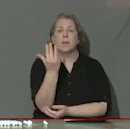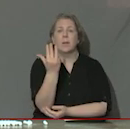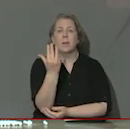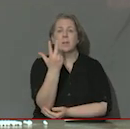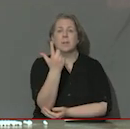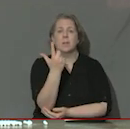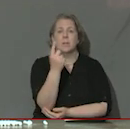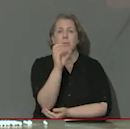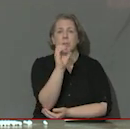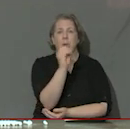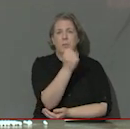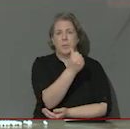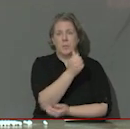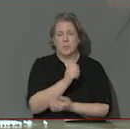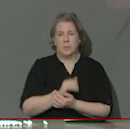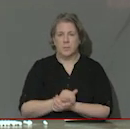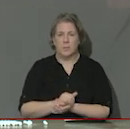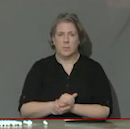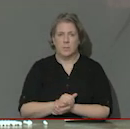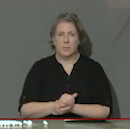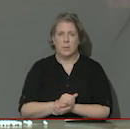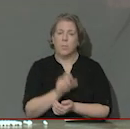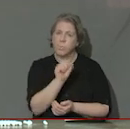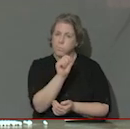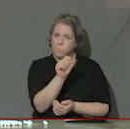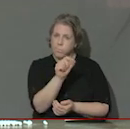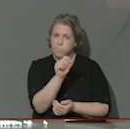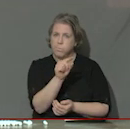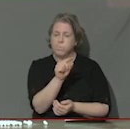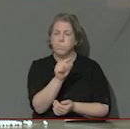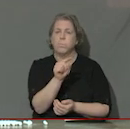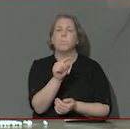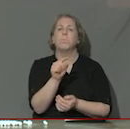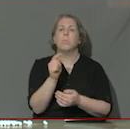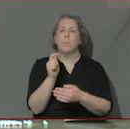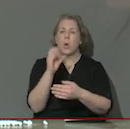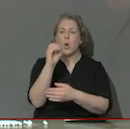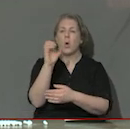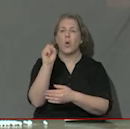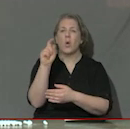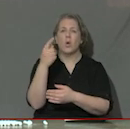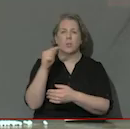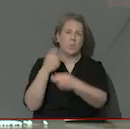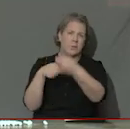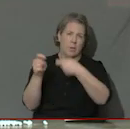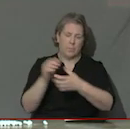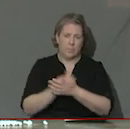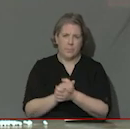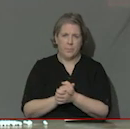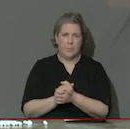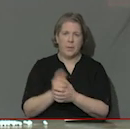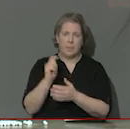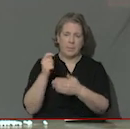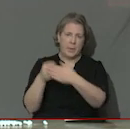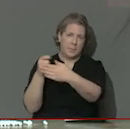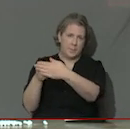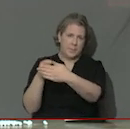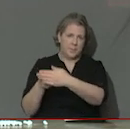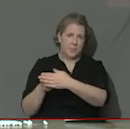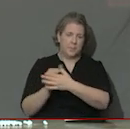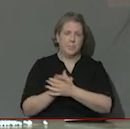9,706. So that will be your cost of sales. So if they give you the cost of